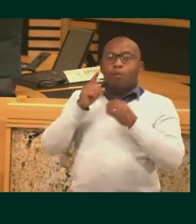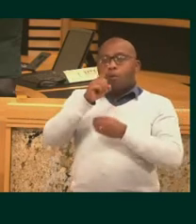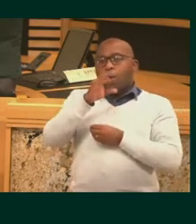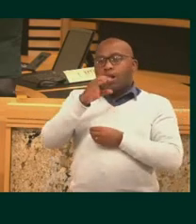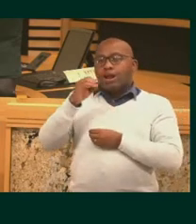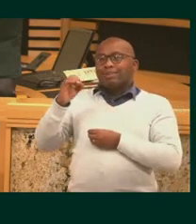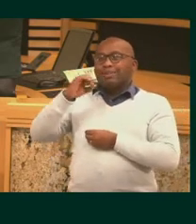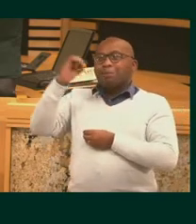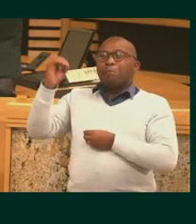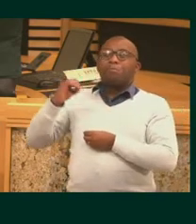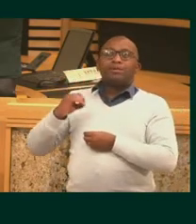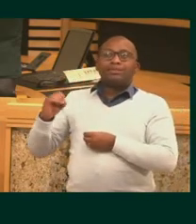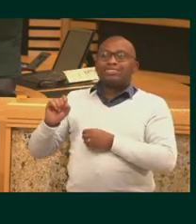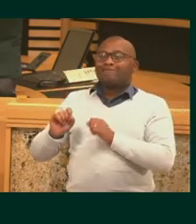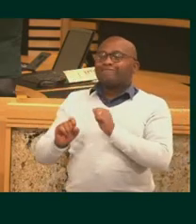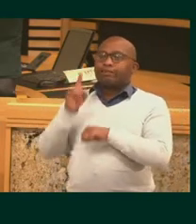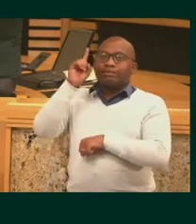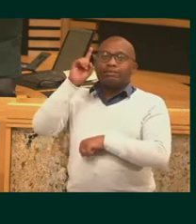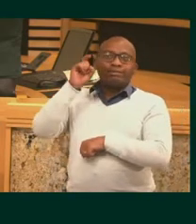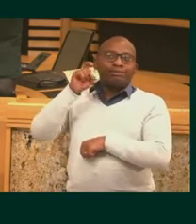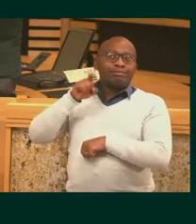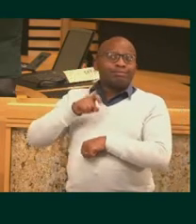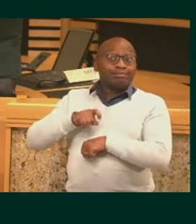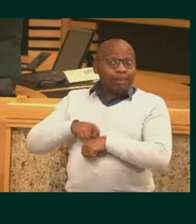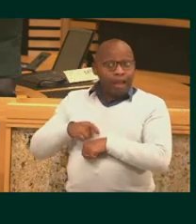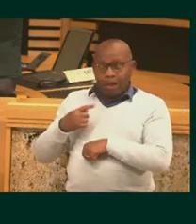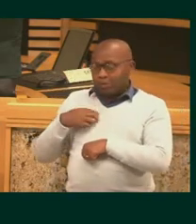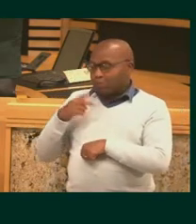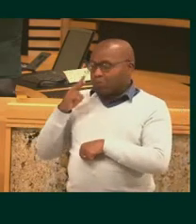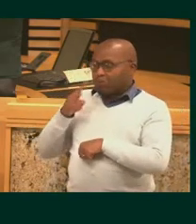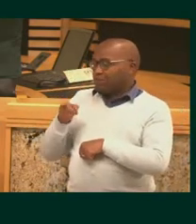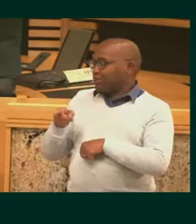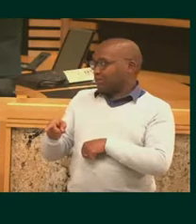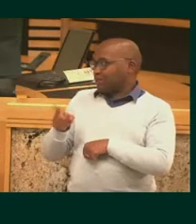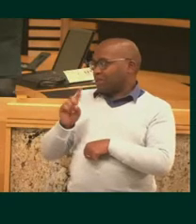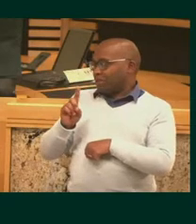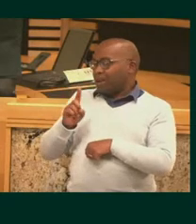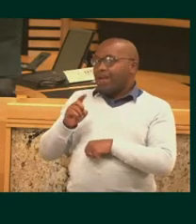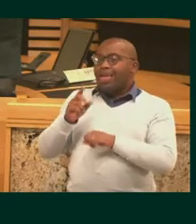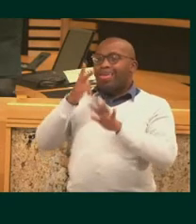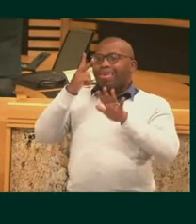for the first time honorable acting speaker in 8